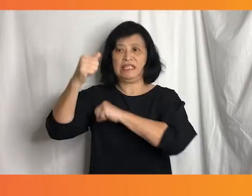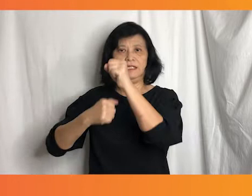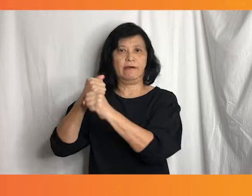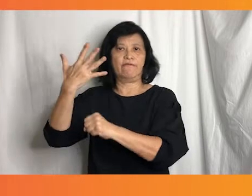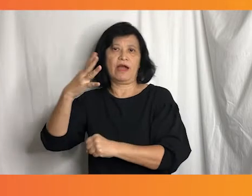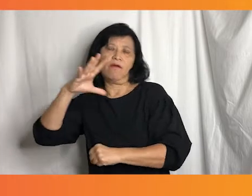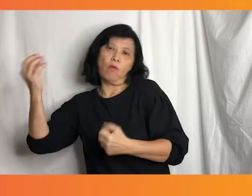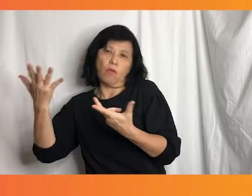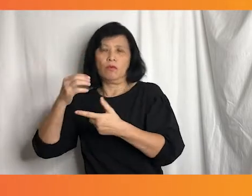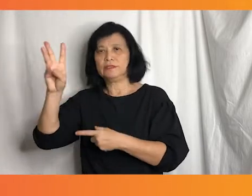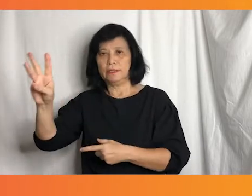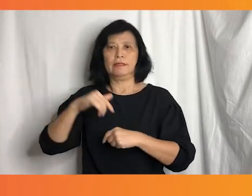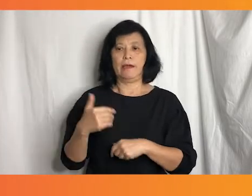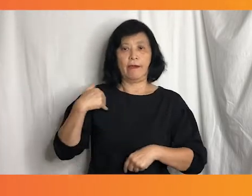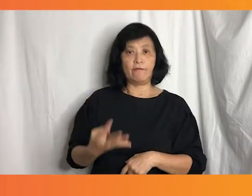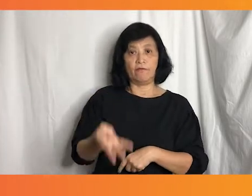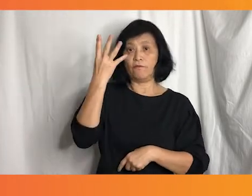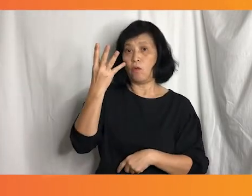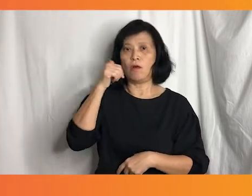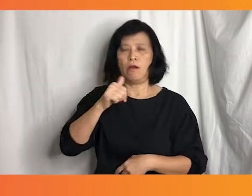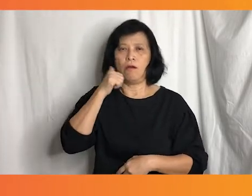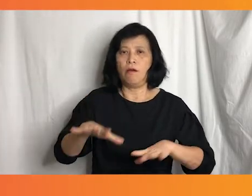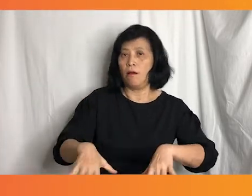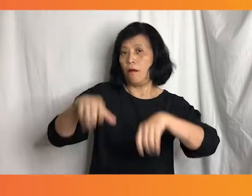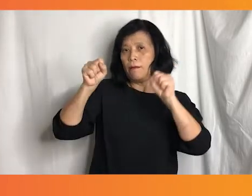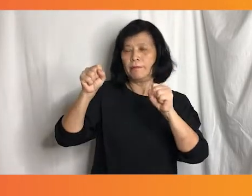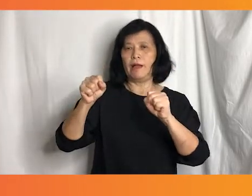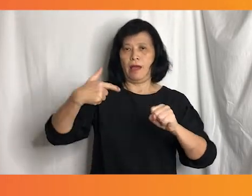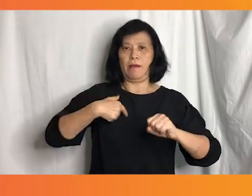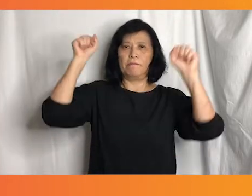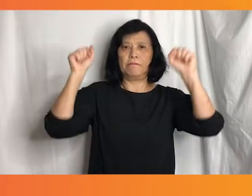what you see over here is there are 4 girls who took on this